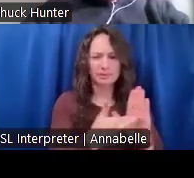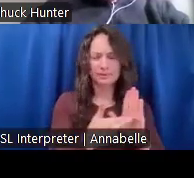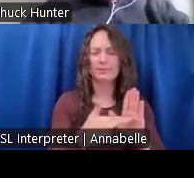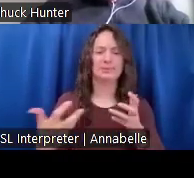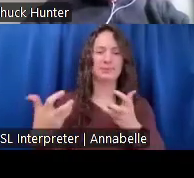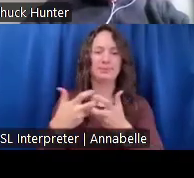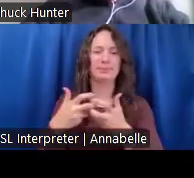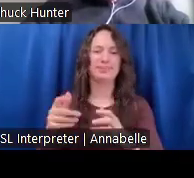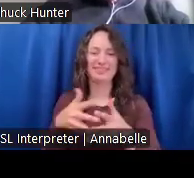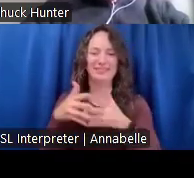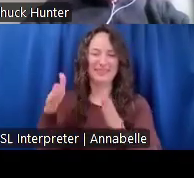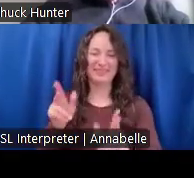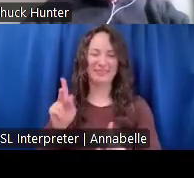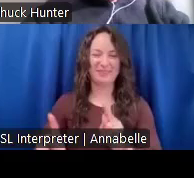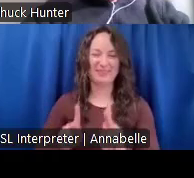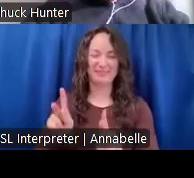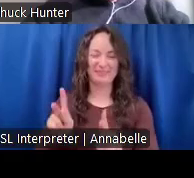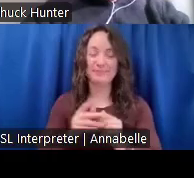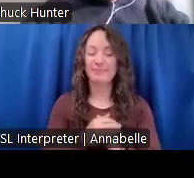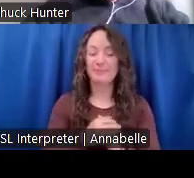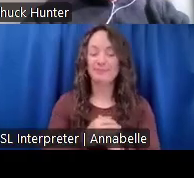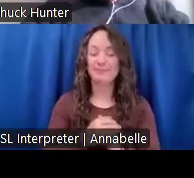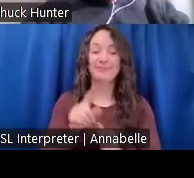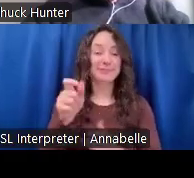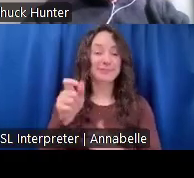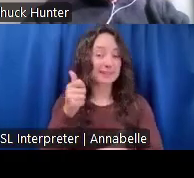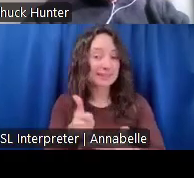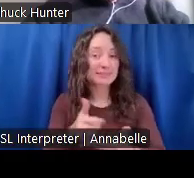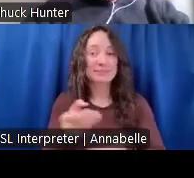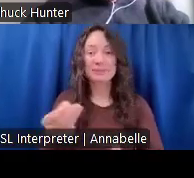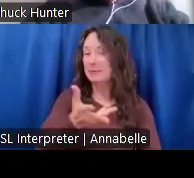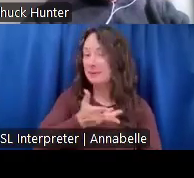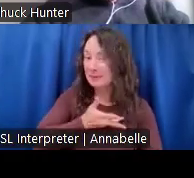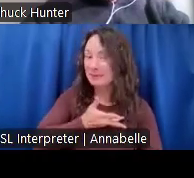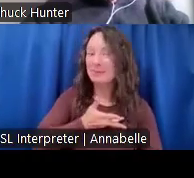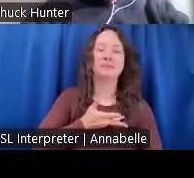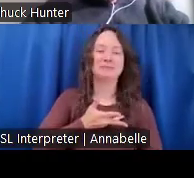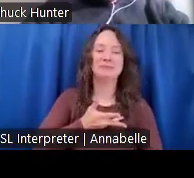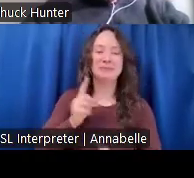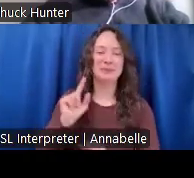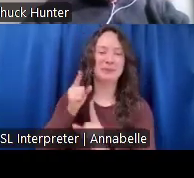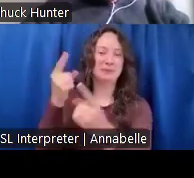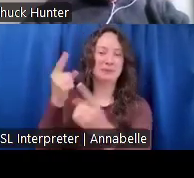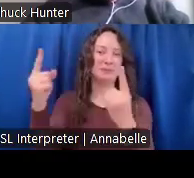people. Please let me know how I can assist you in that goal.